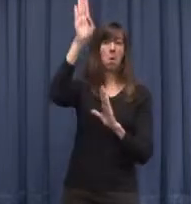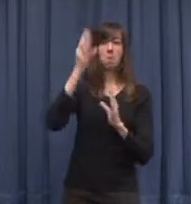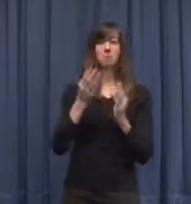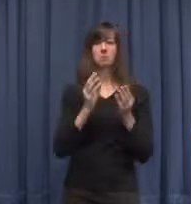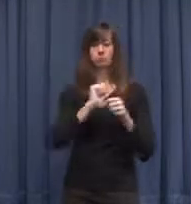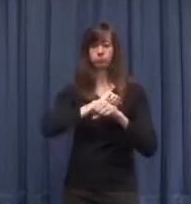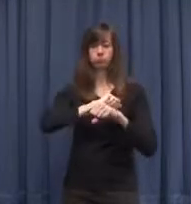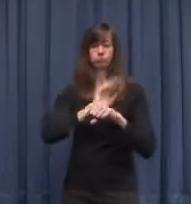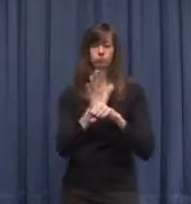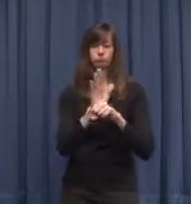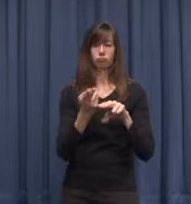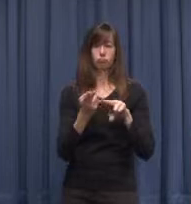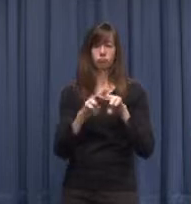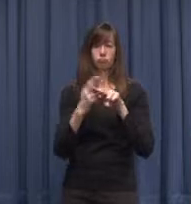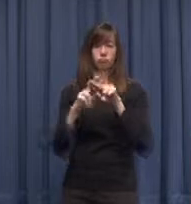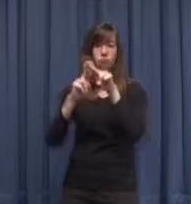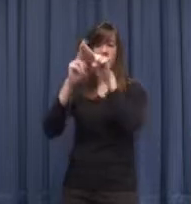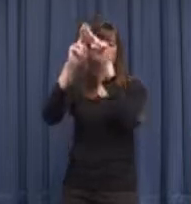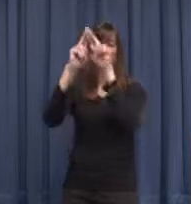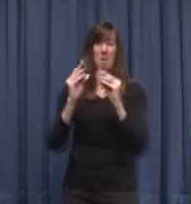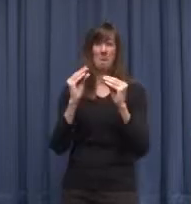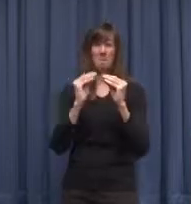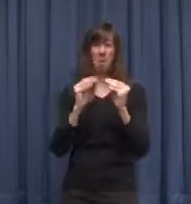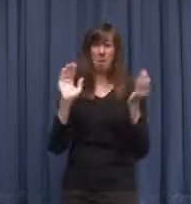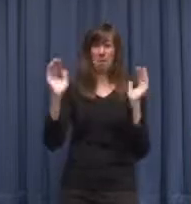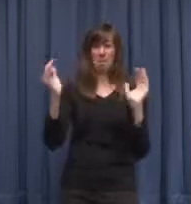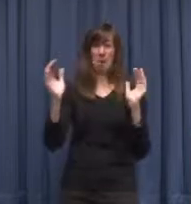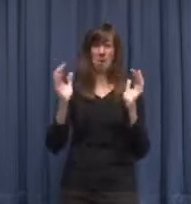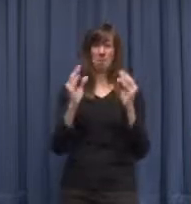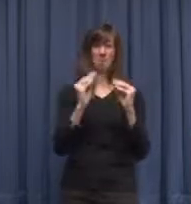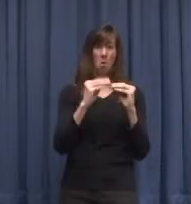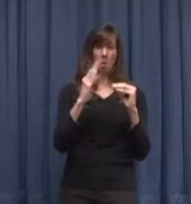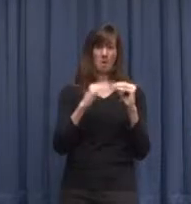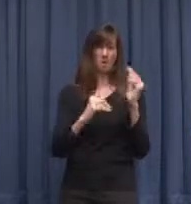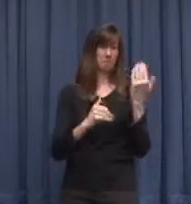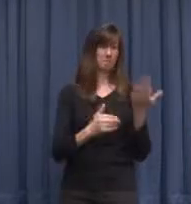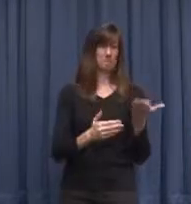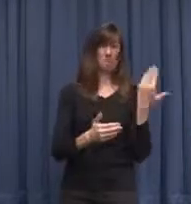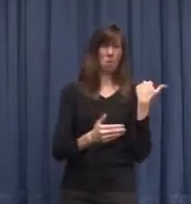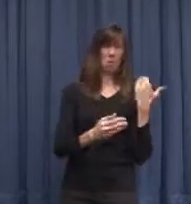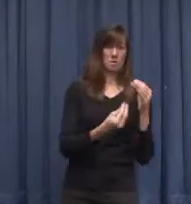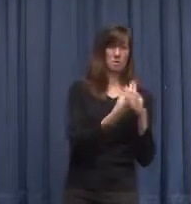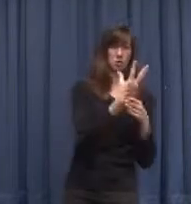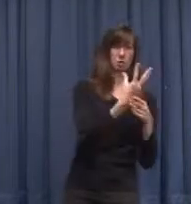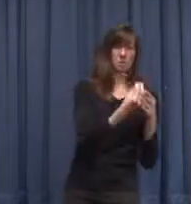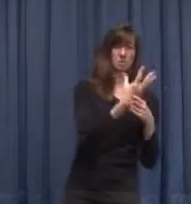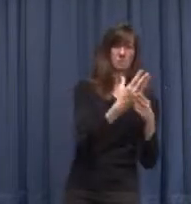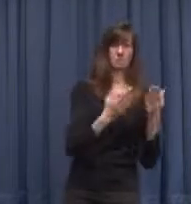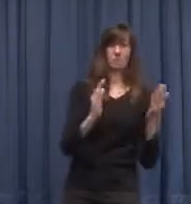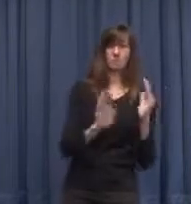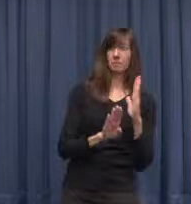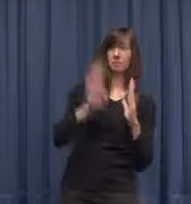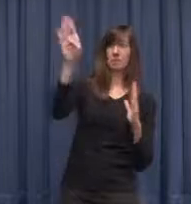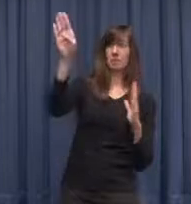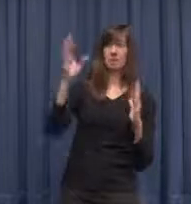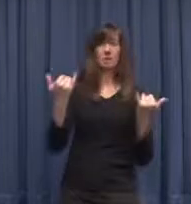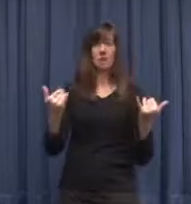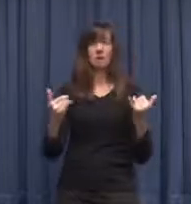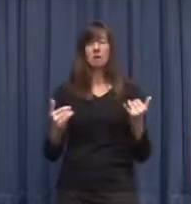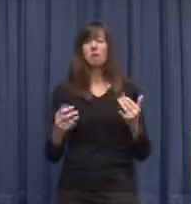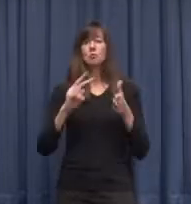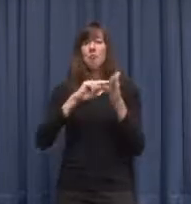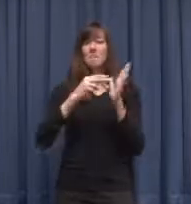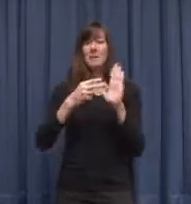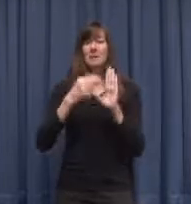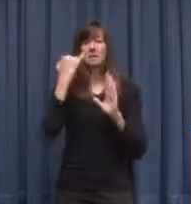the spring. And what's increasingly clear from the numbers is that if we don't change what we're doing now, this second